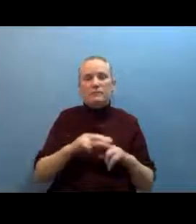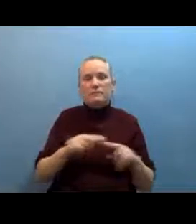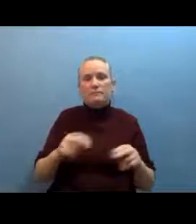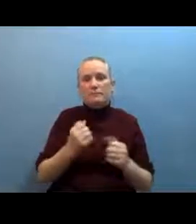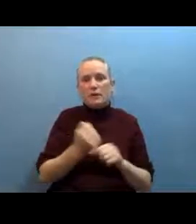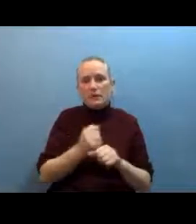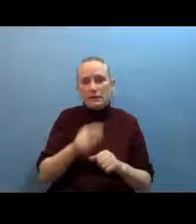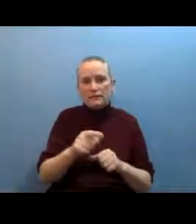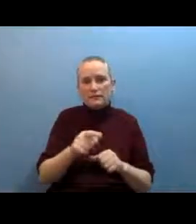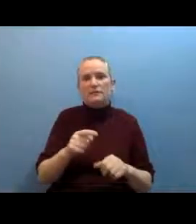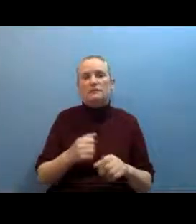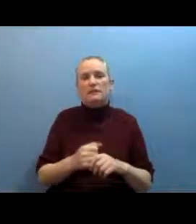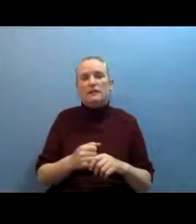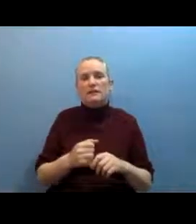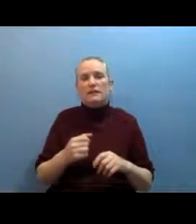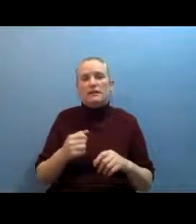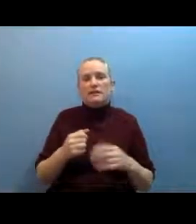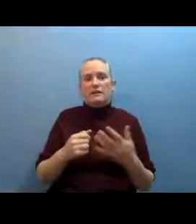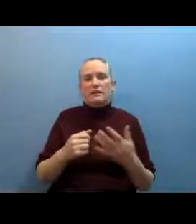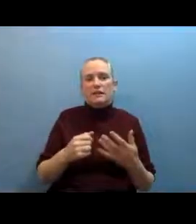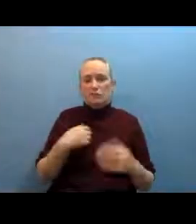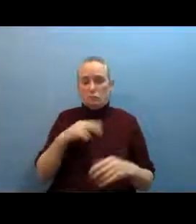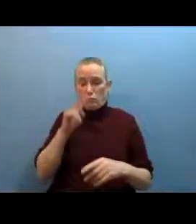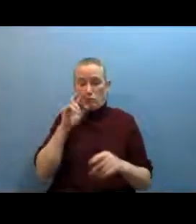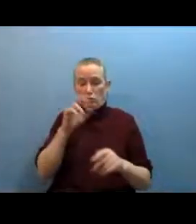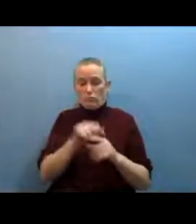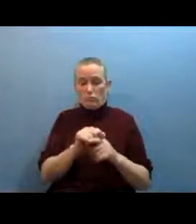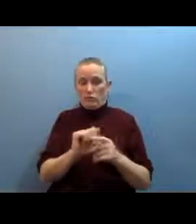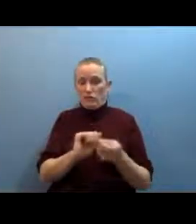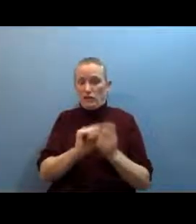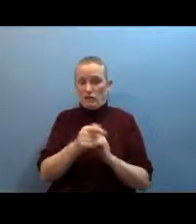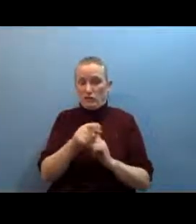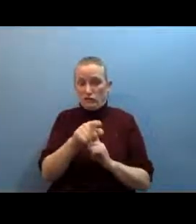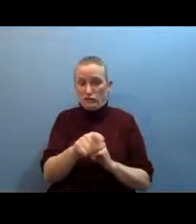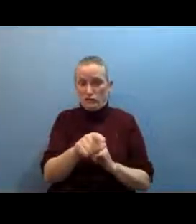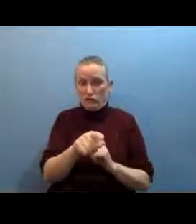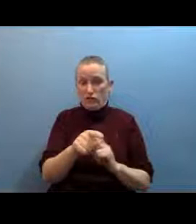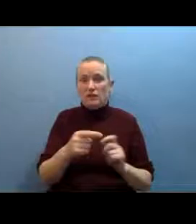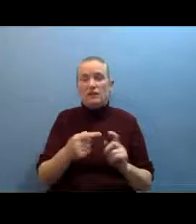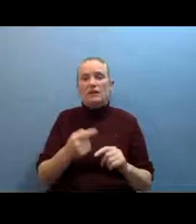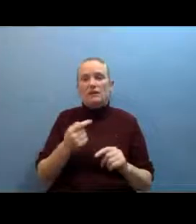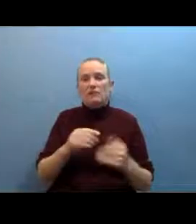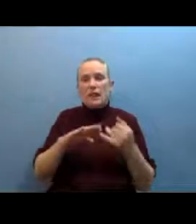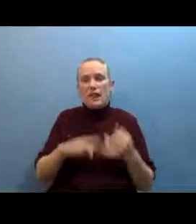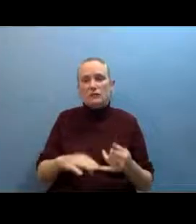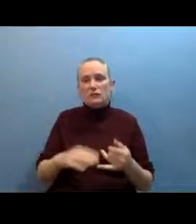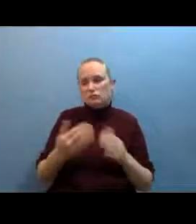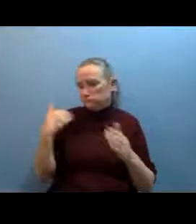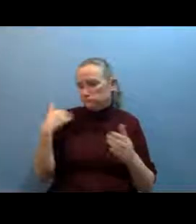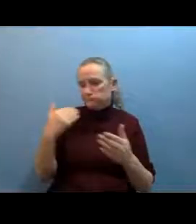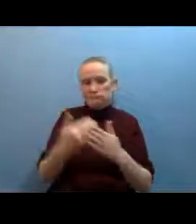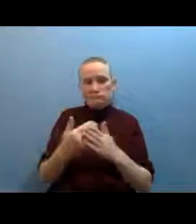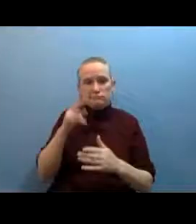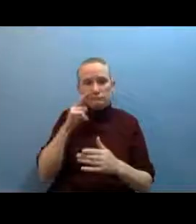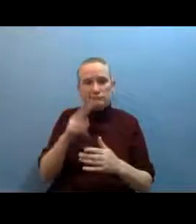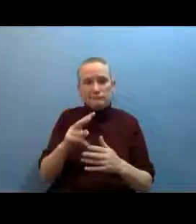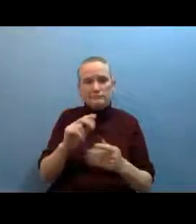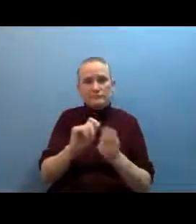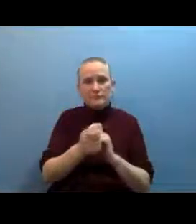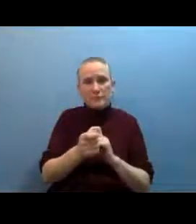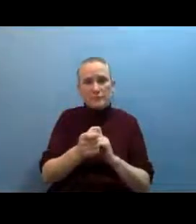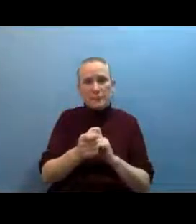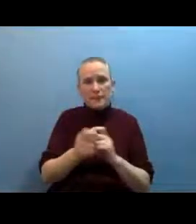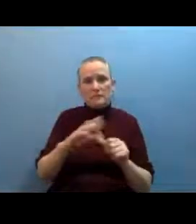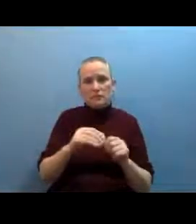about, has that changed? Have you noticed a change in how they're presenting over the last while? And I guess particularly since they've returned to